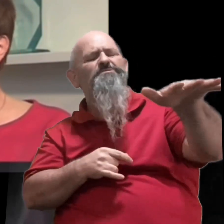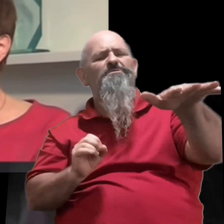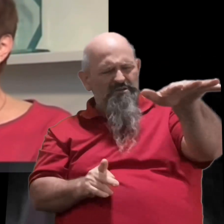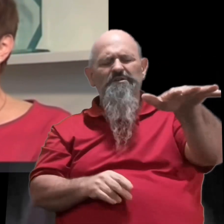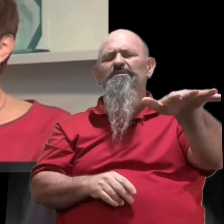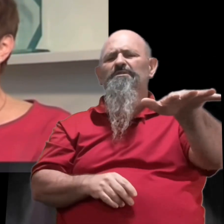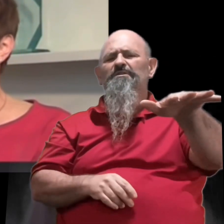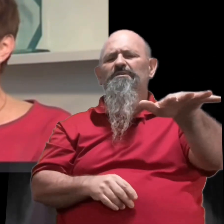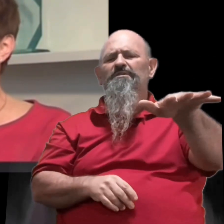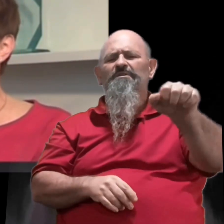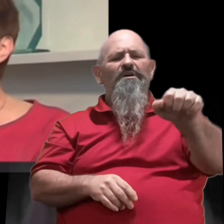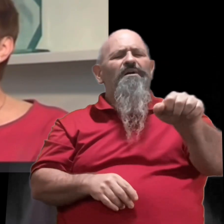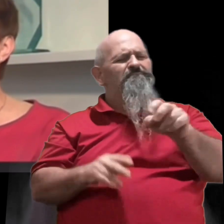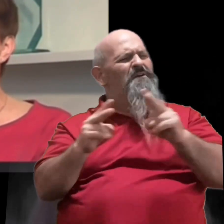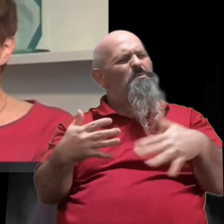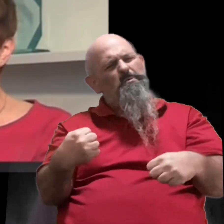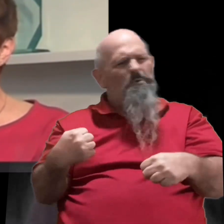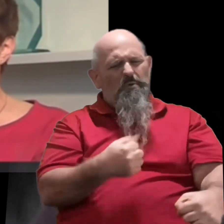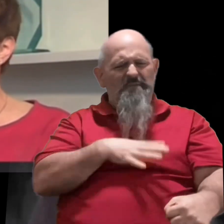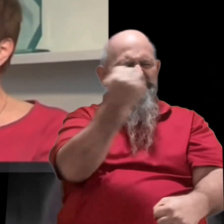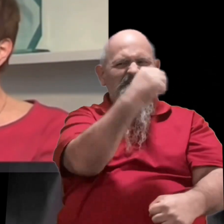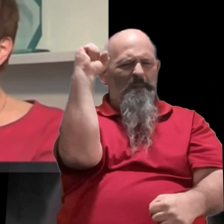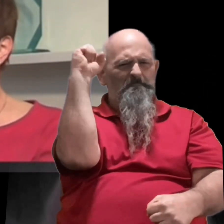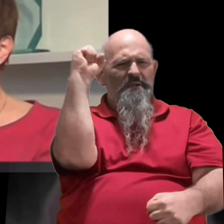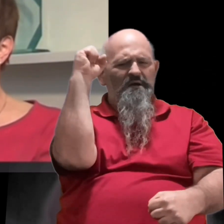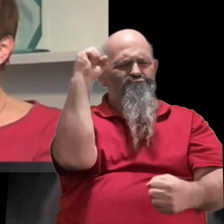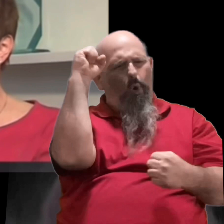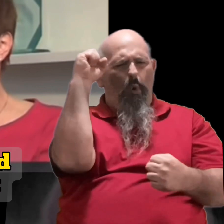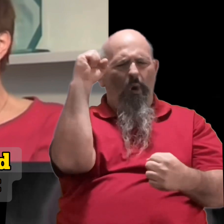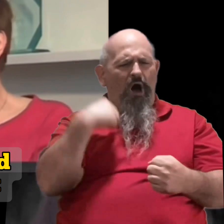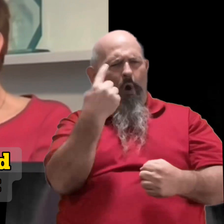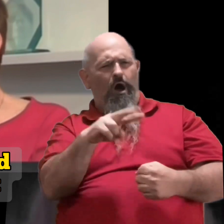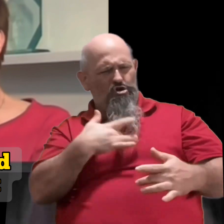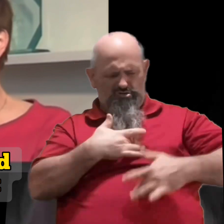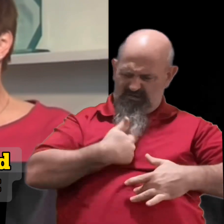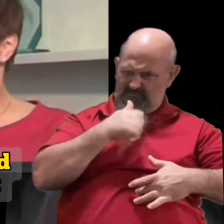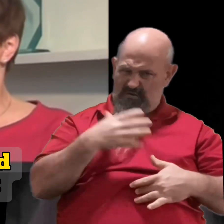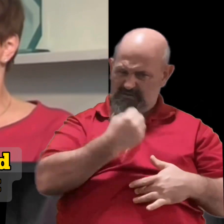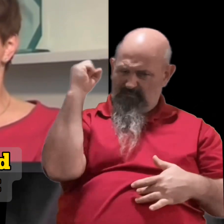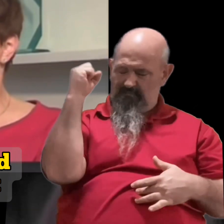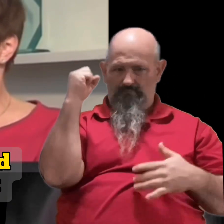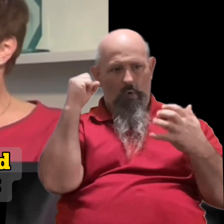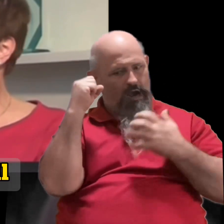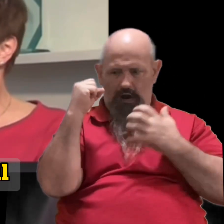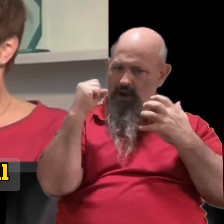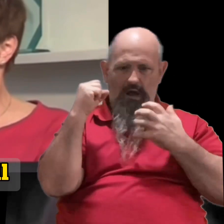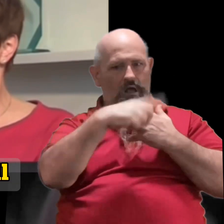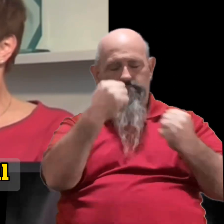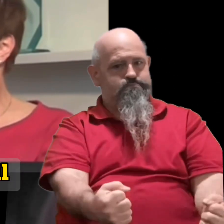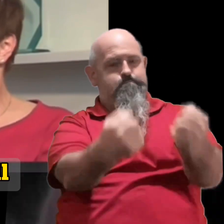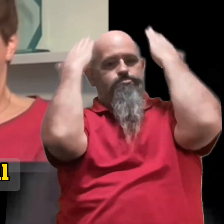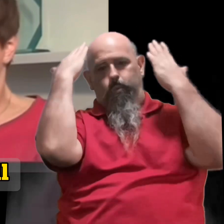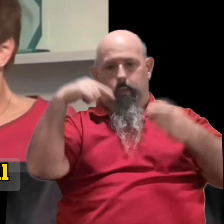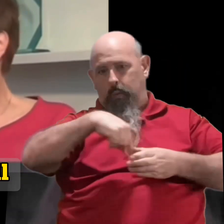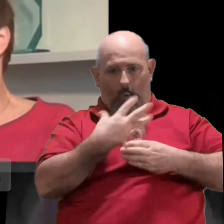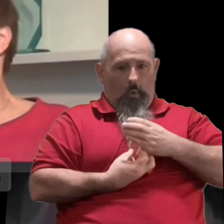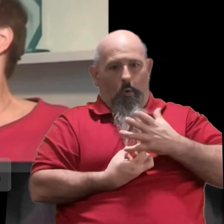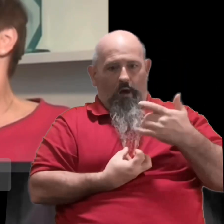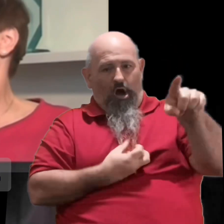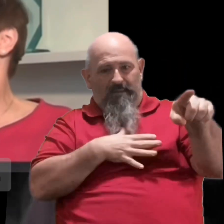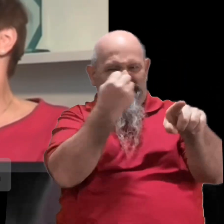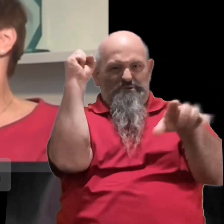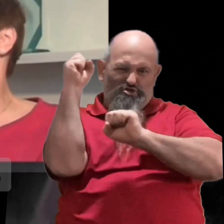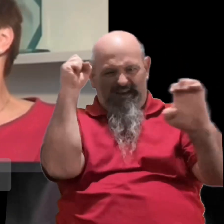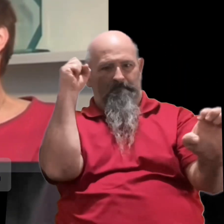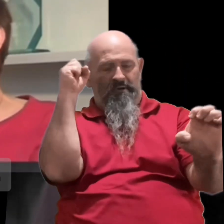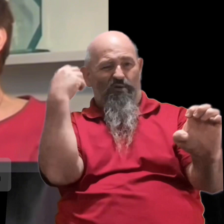abuse, very, very strong feminists. I've always considered myself a feminist, but boy, they've got me beat all hollow. They are